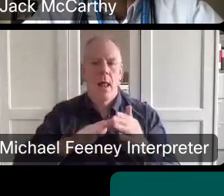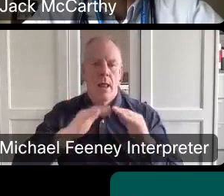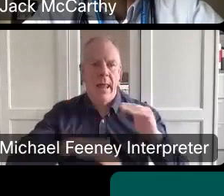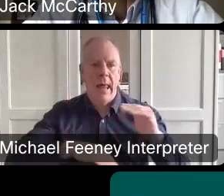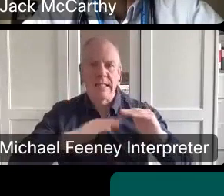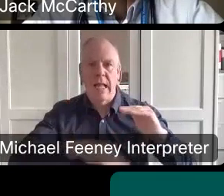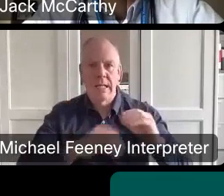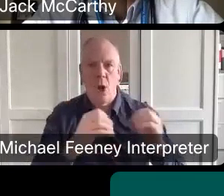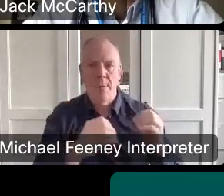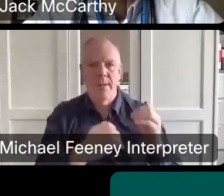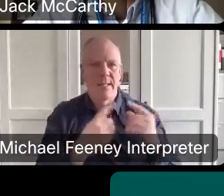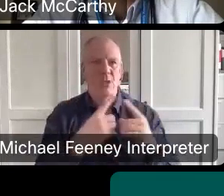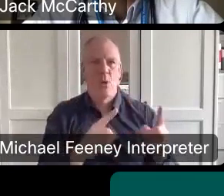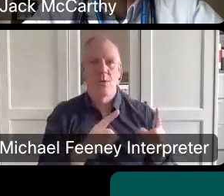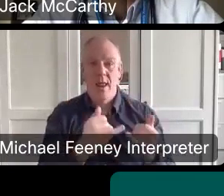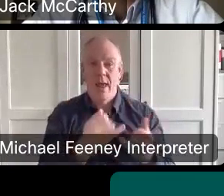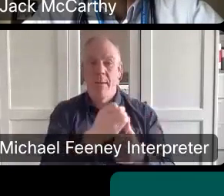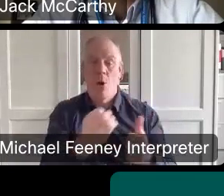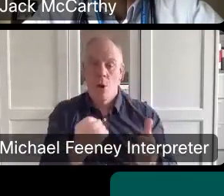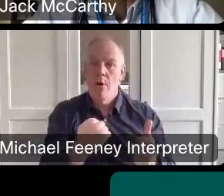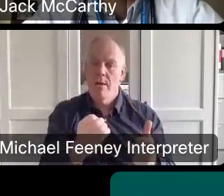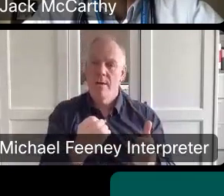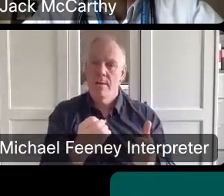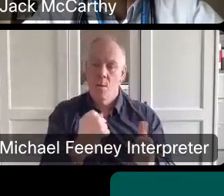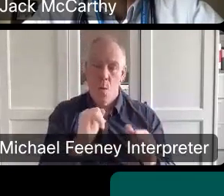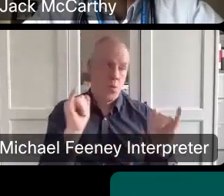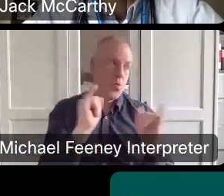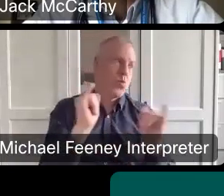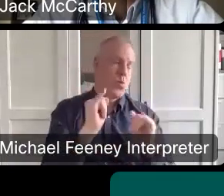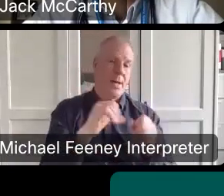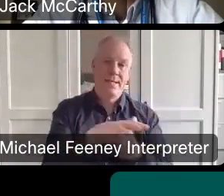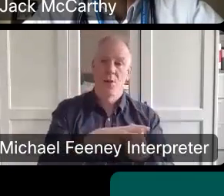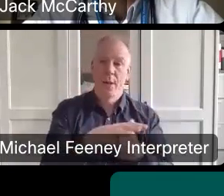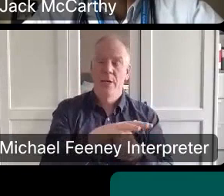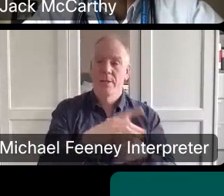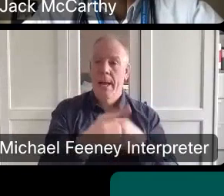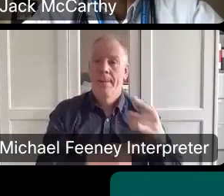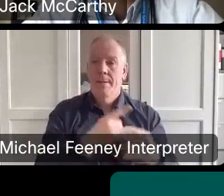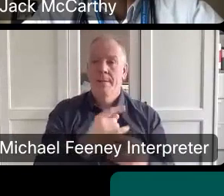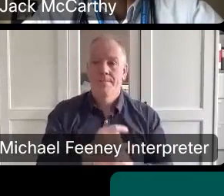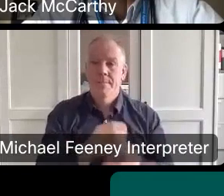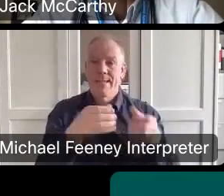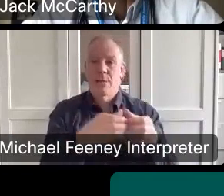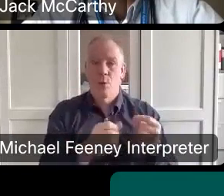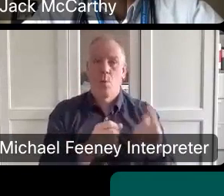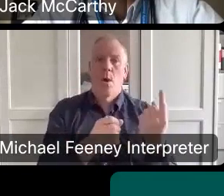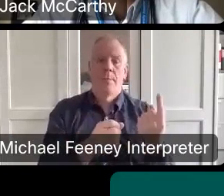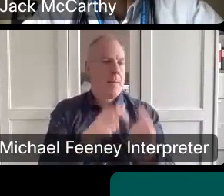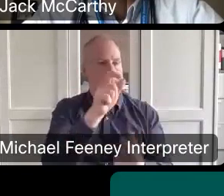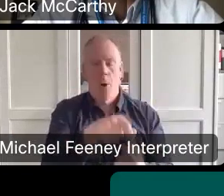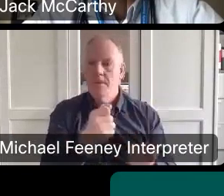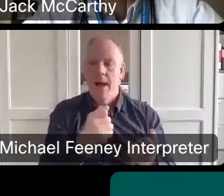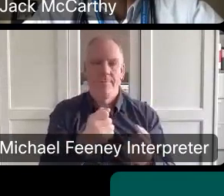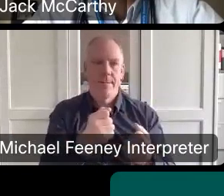disclosure for, as Bernie said, some other very, very catastrophic category 1 incidents where people are left with a major